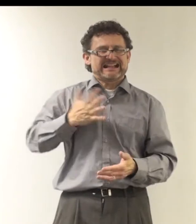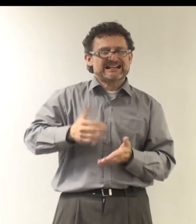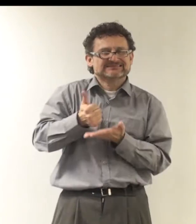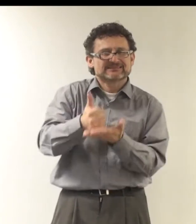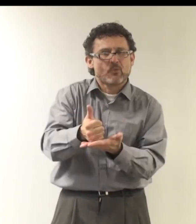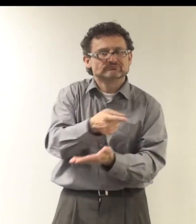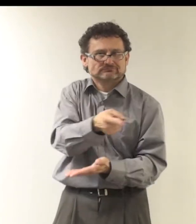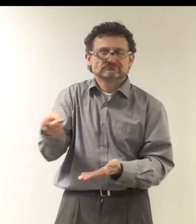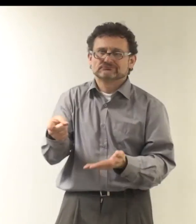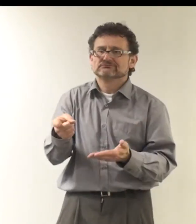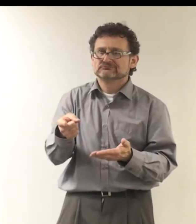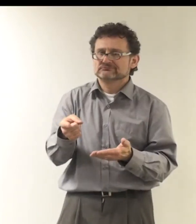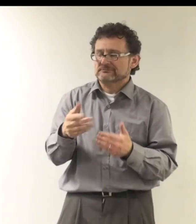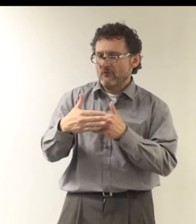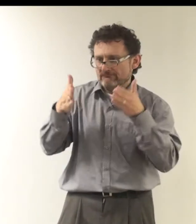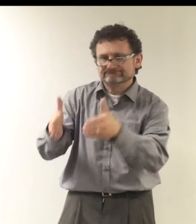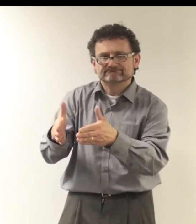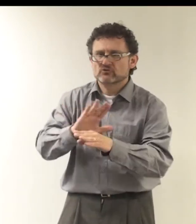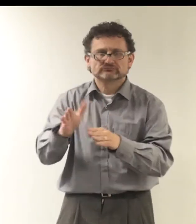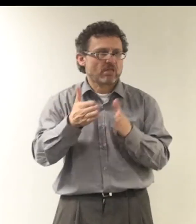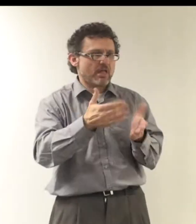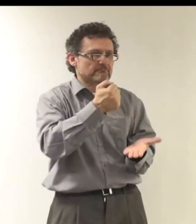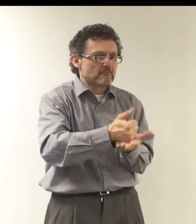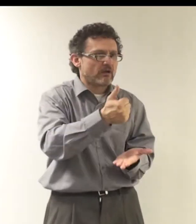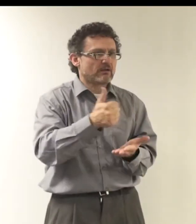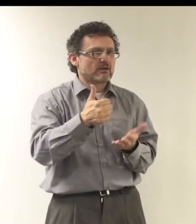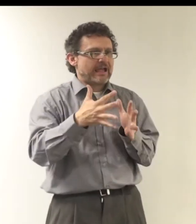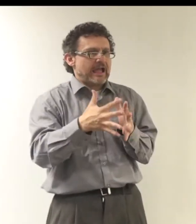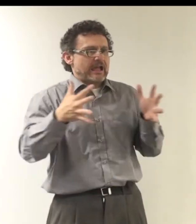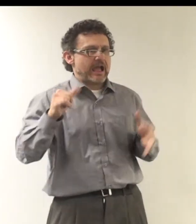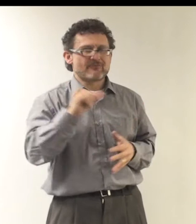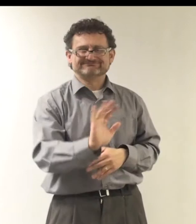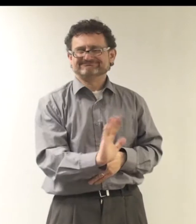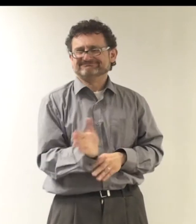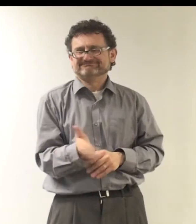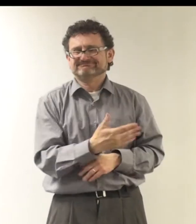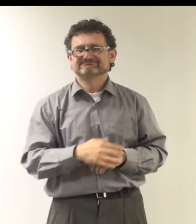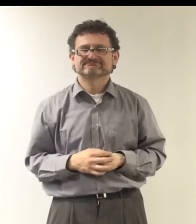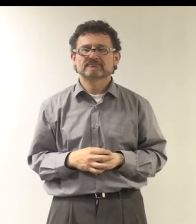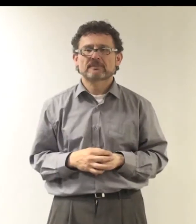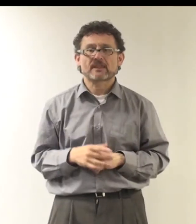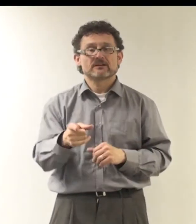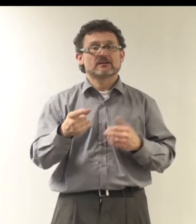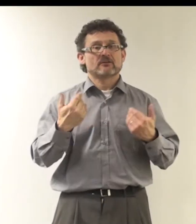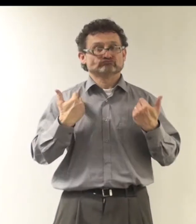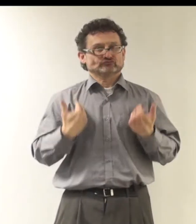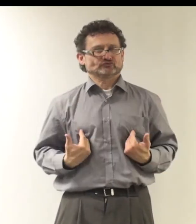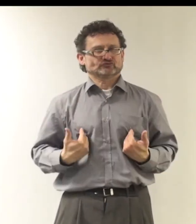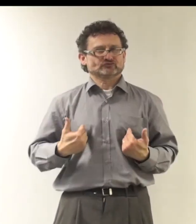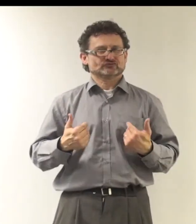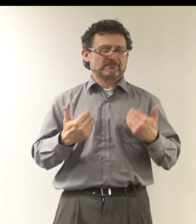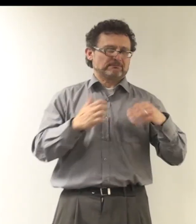alienates communities. We will support the real economy, backing small businesses and investing in skills, not betting